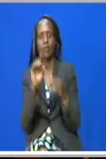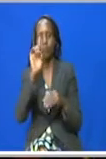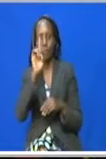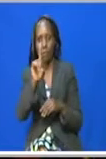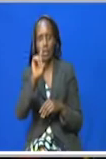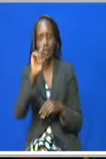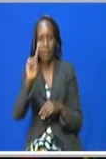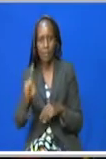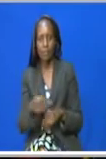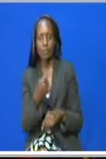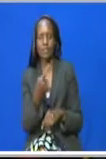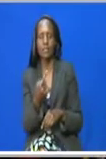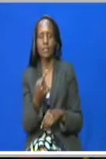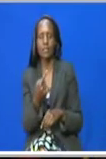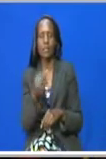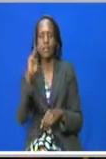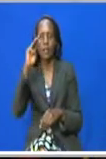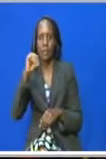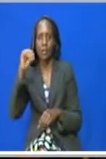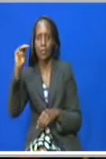1000 millimeters.